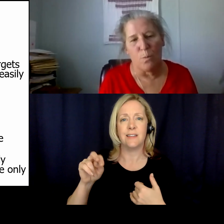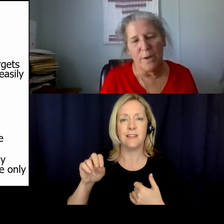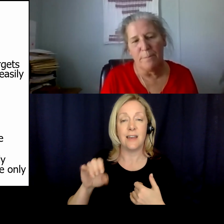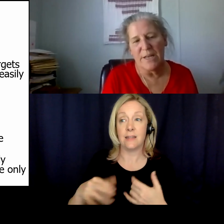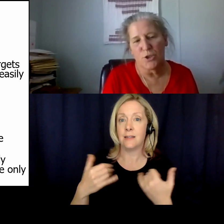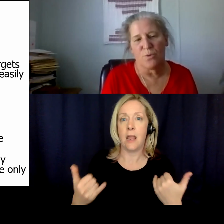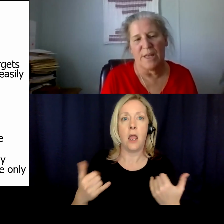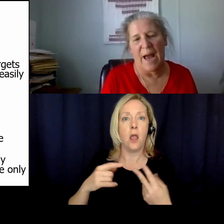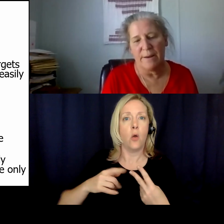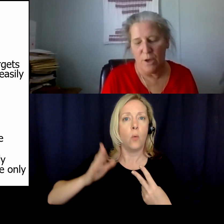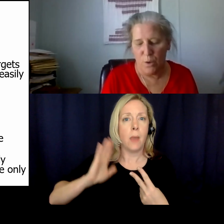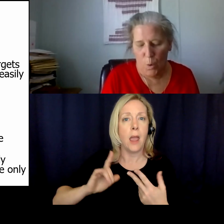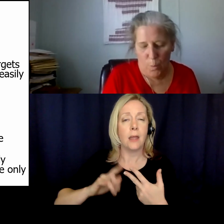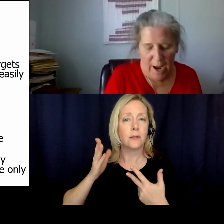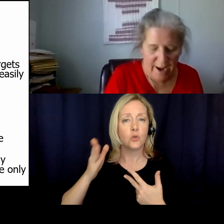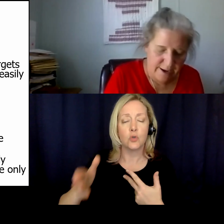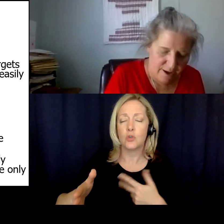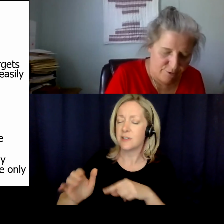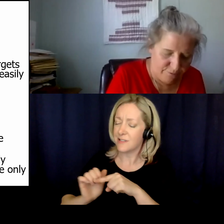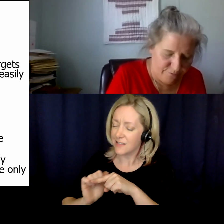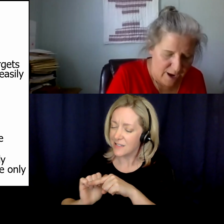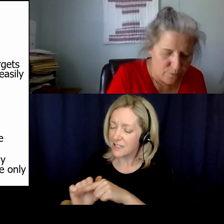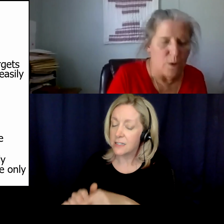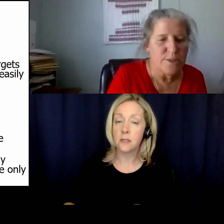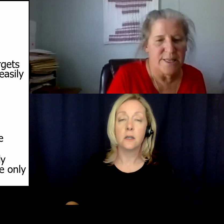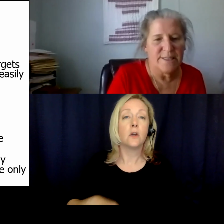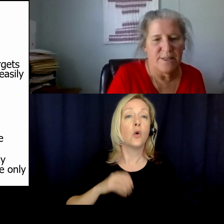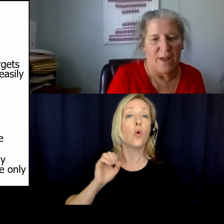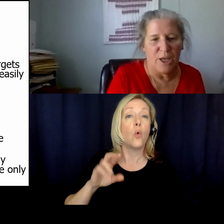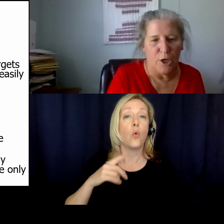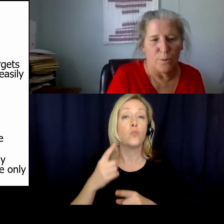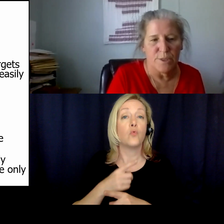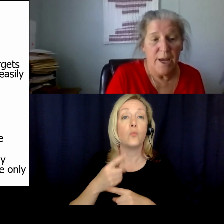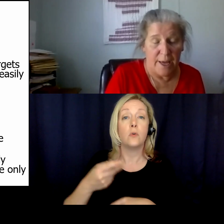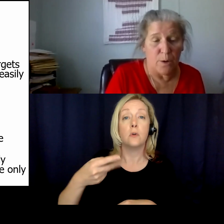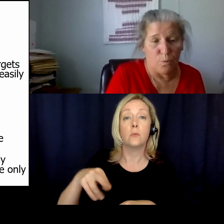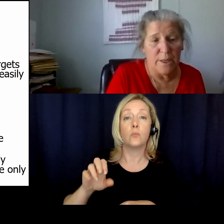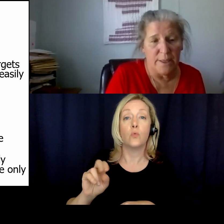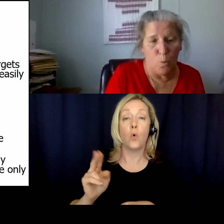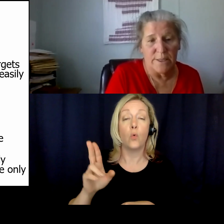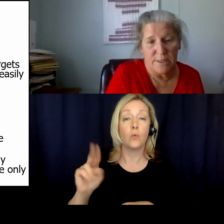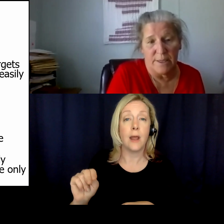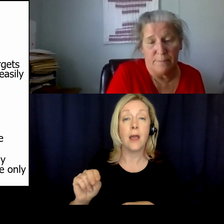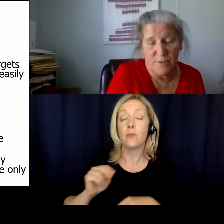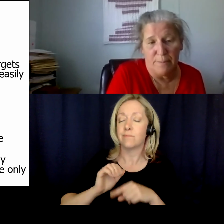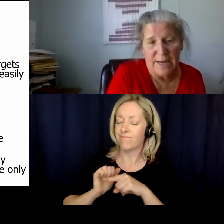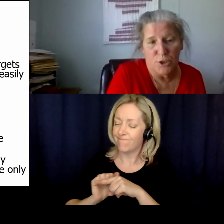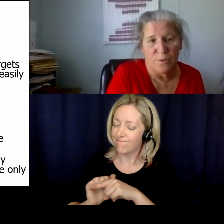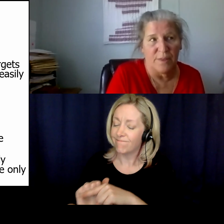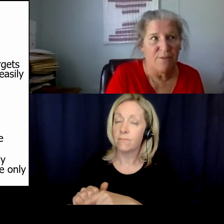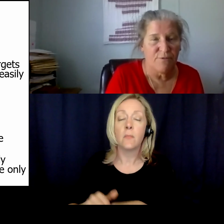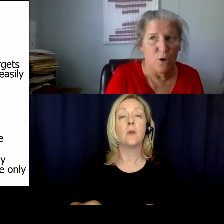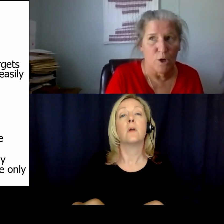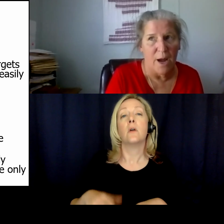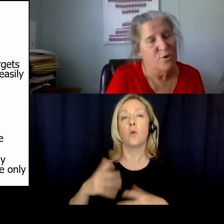always. So I want to make sure that I have found those things that they use, and I really want to make sure